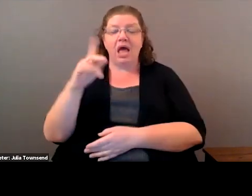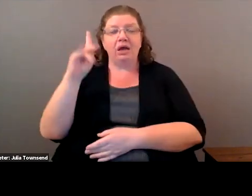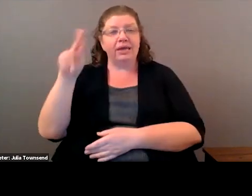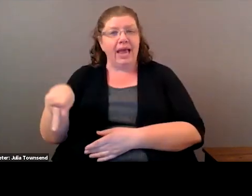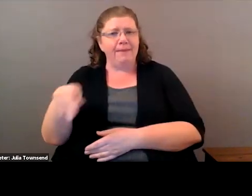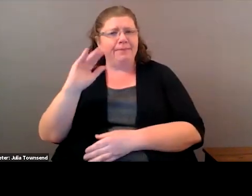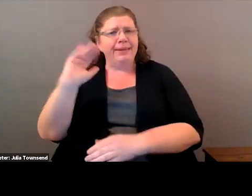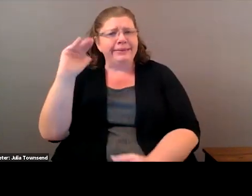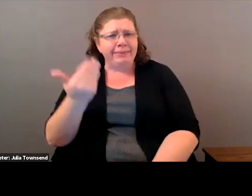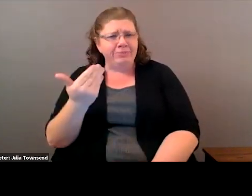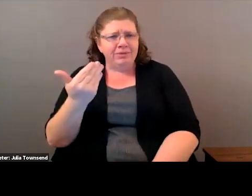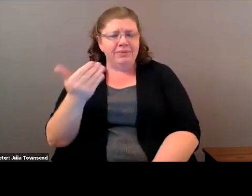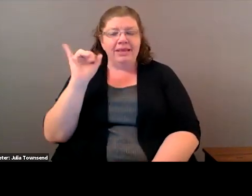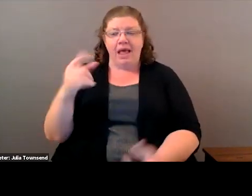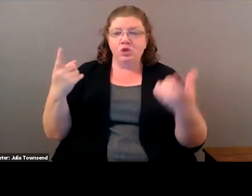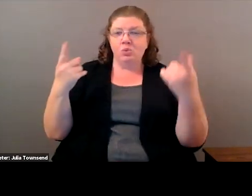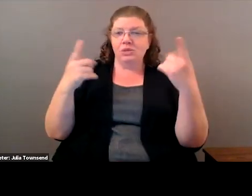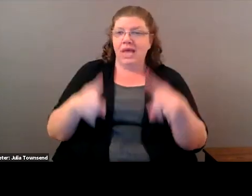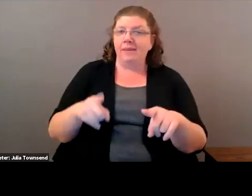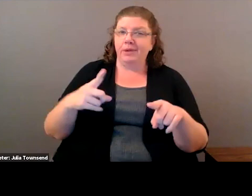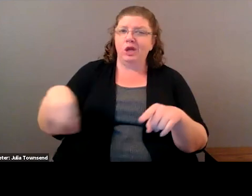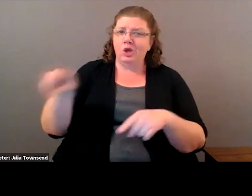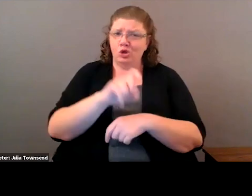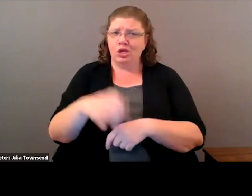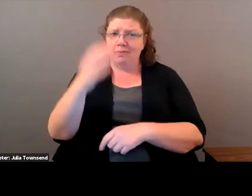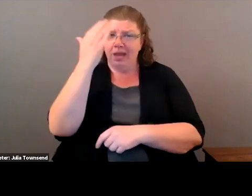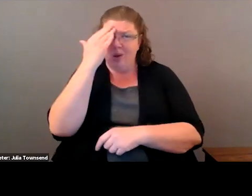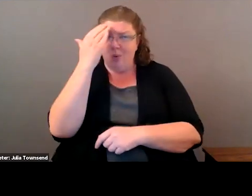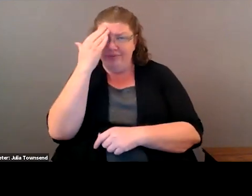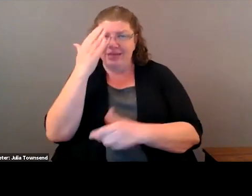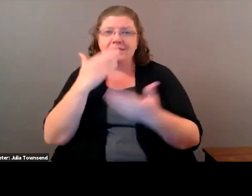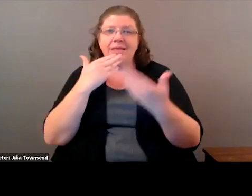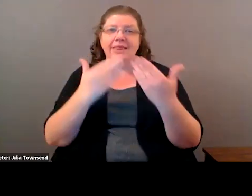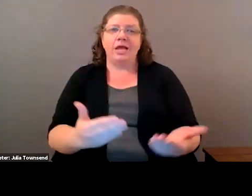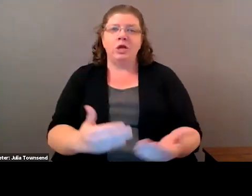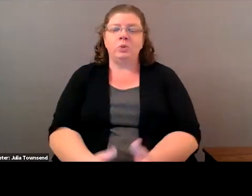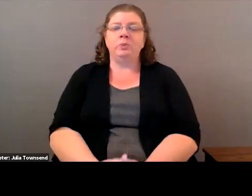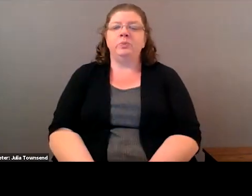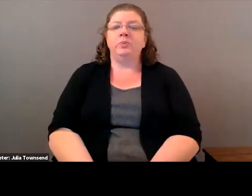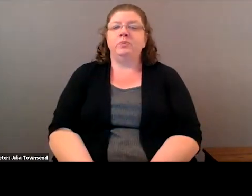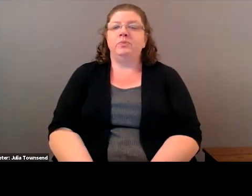be. That is what is happening, and you should be aware of this. Thank you.